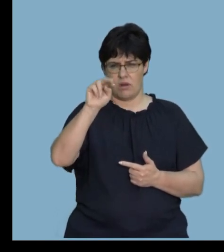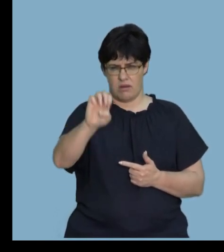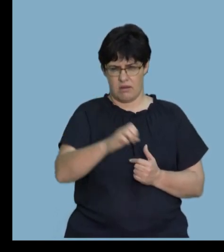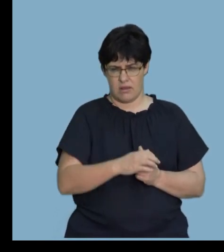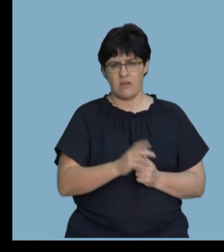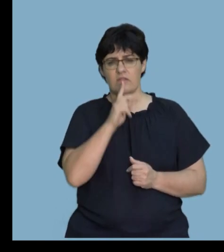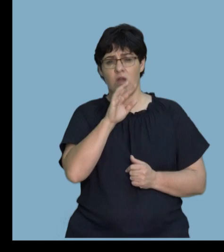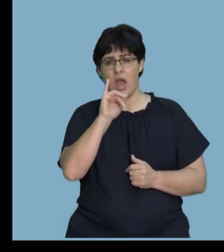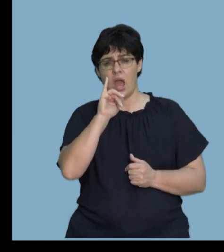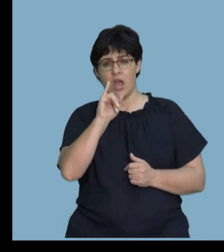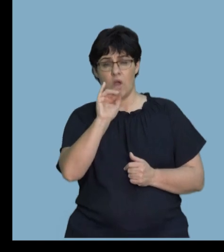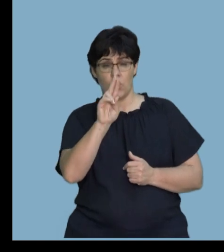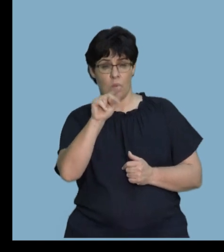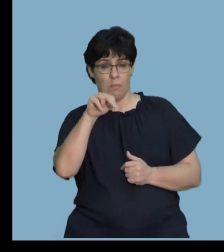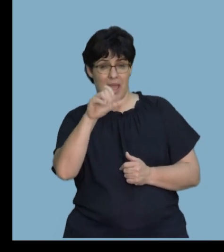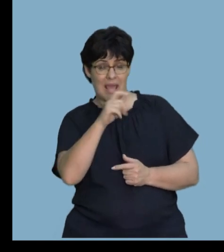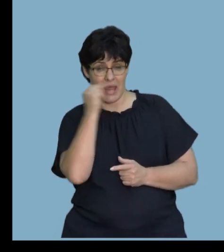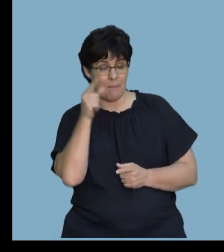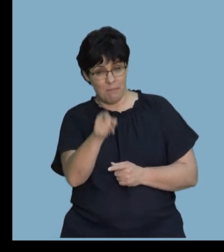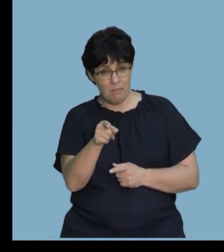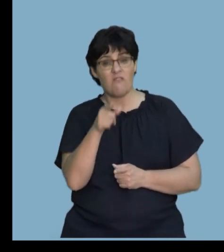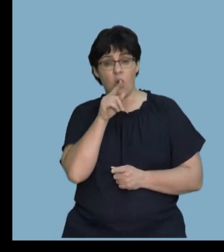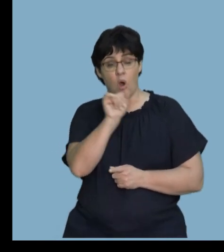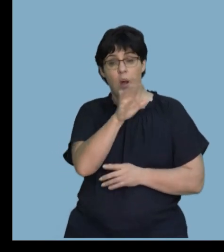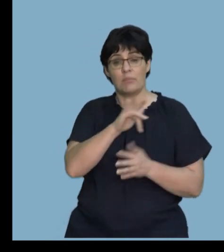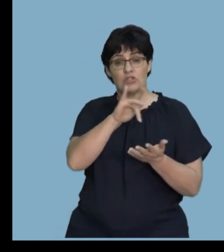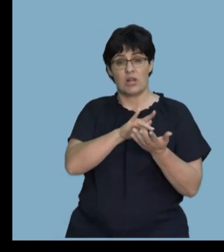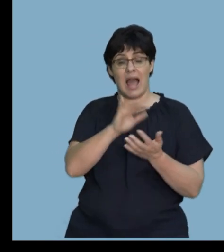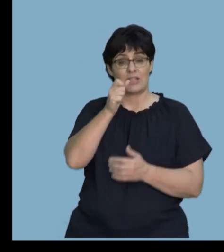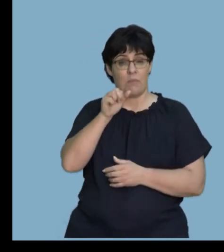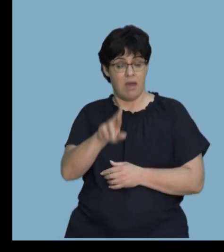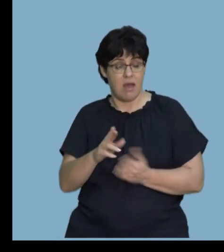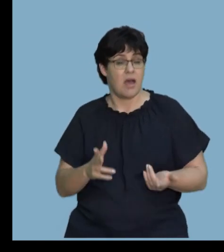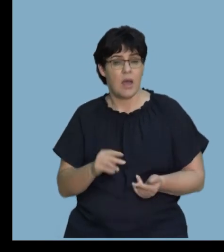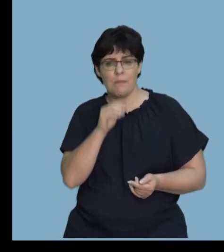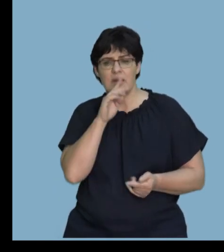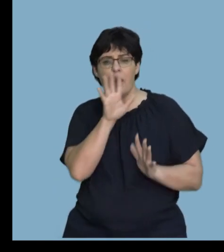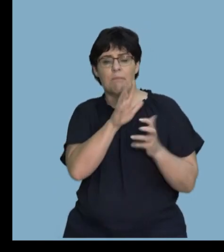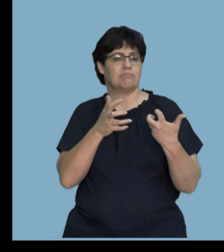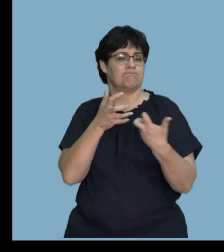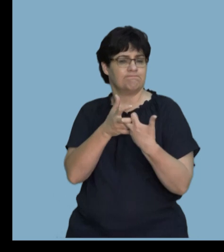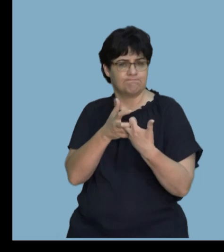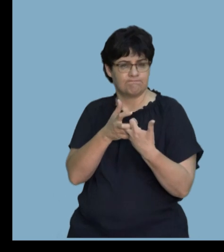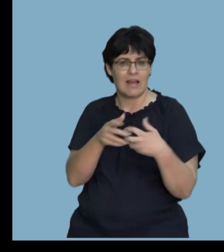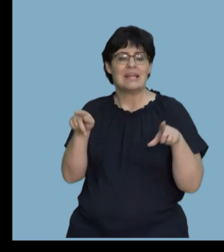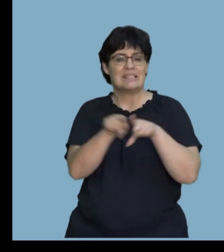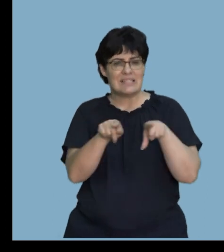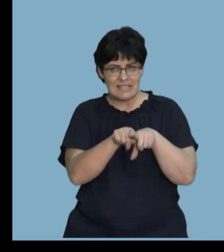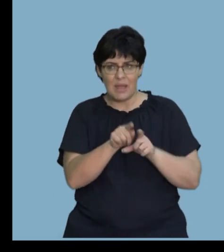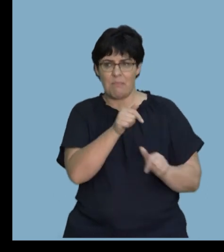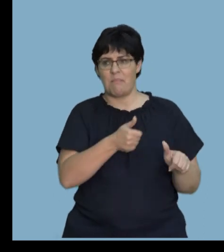its positional isomer, this positional isomer should belong to the same homologous series,